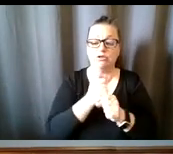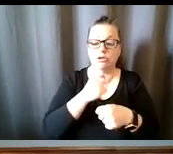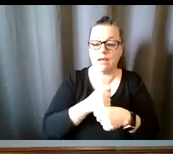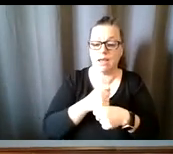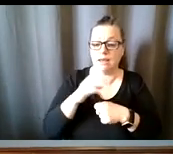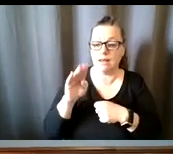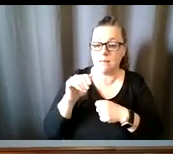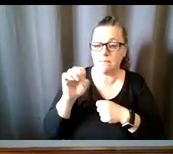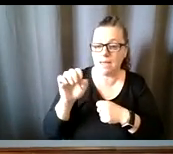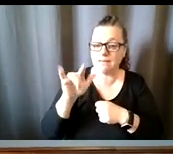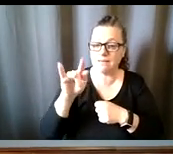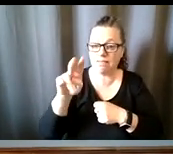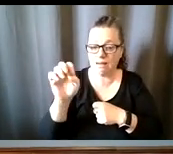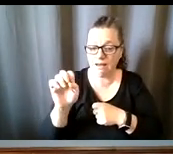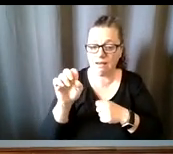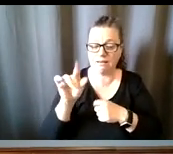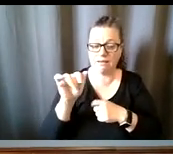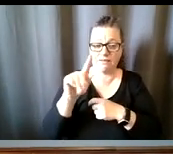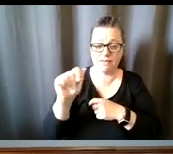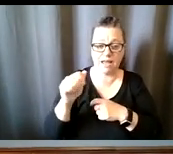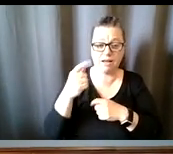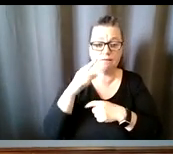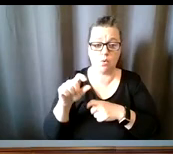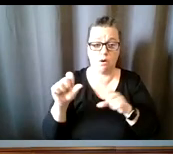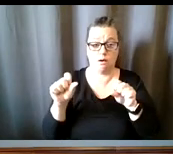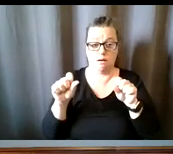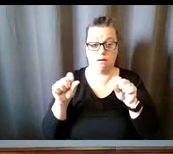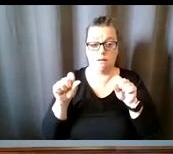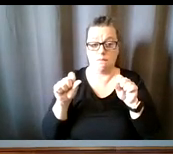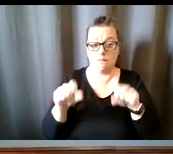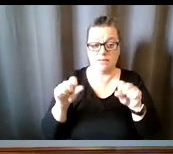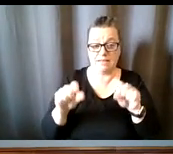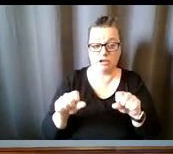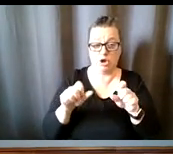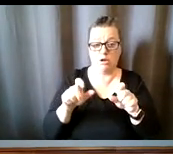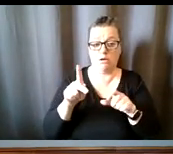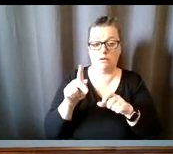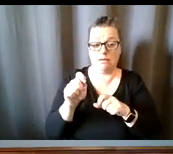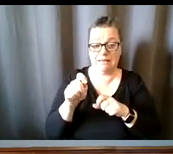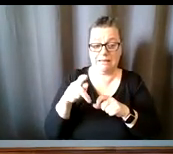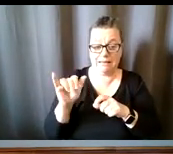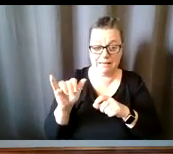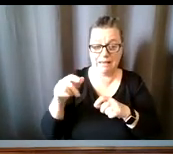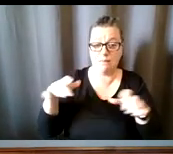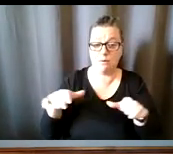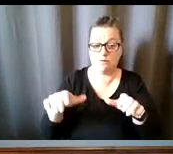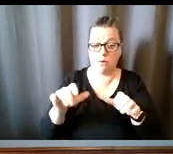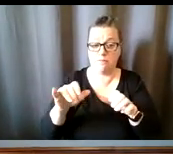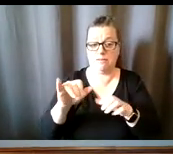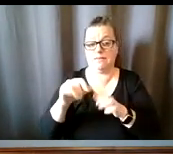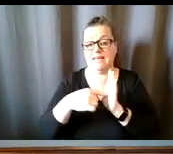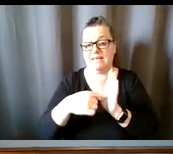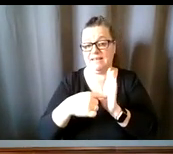of data for potential KPI or key performance indicators going forward between current state and then the future